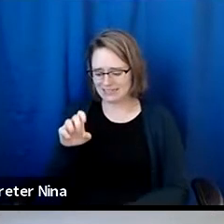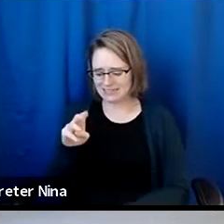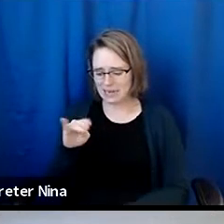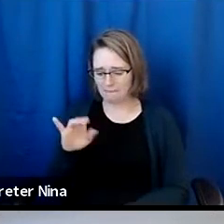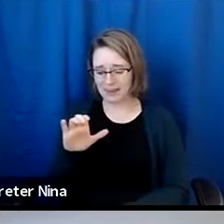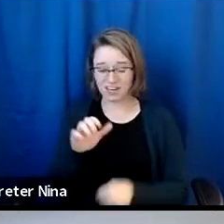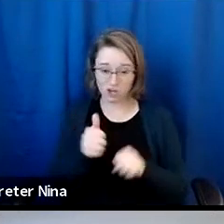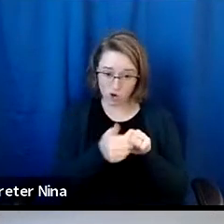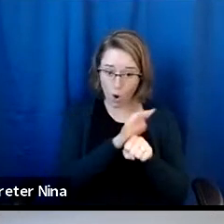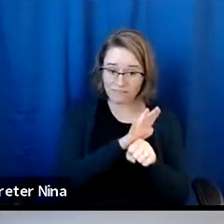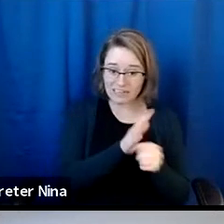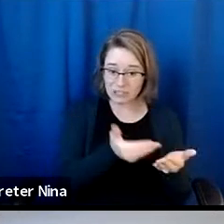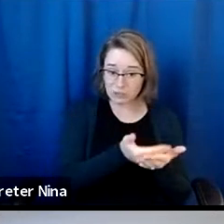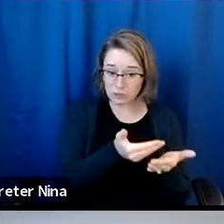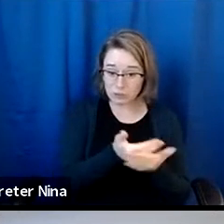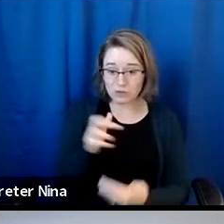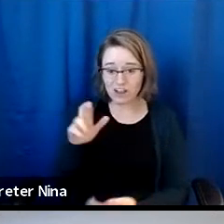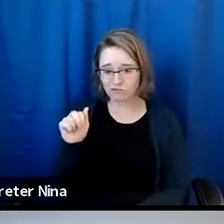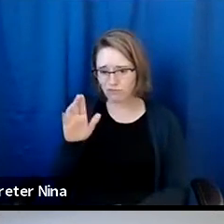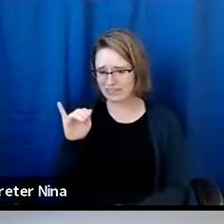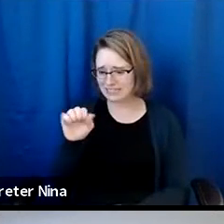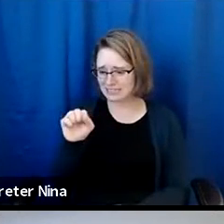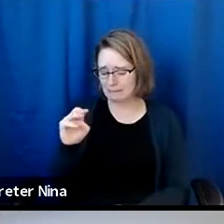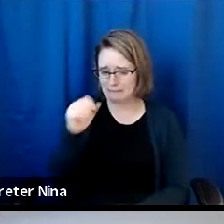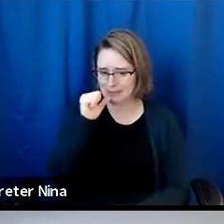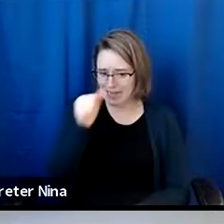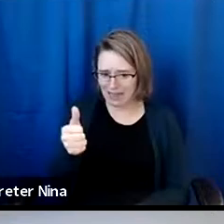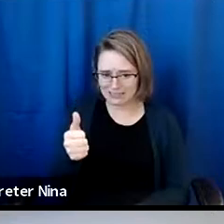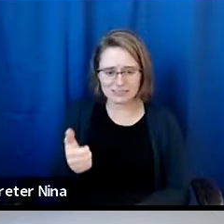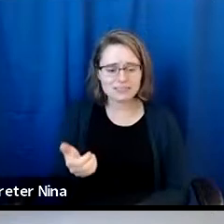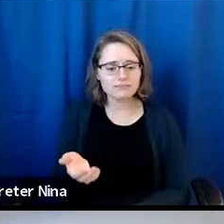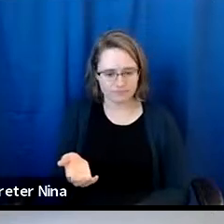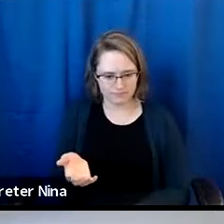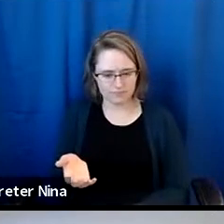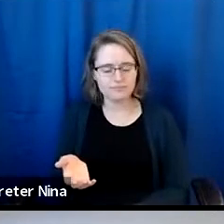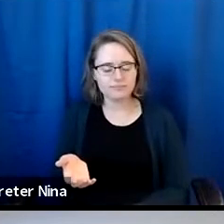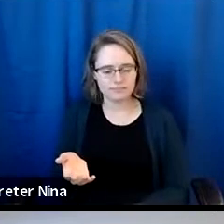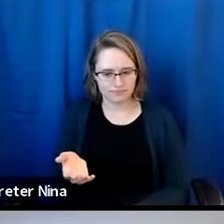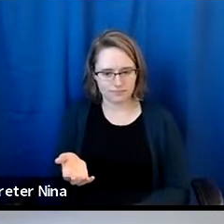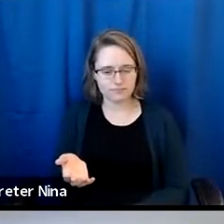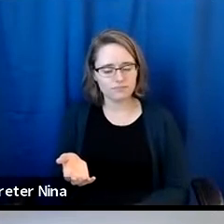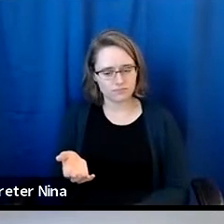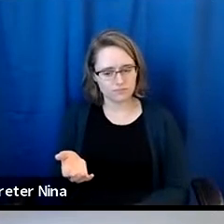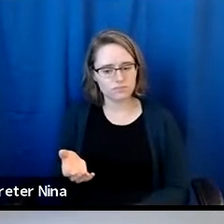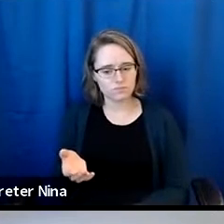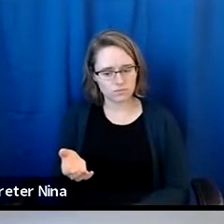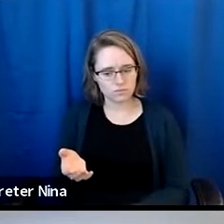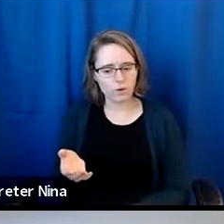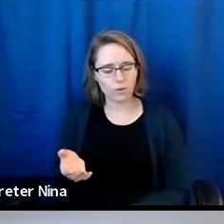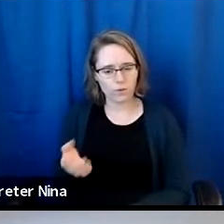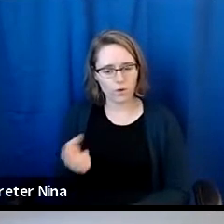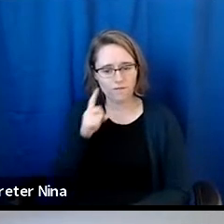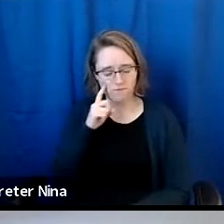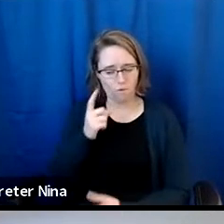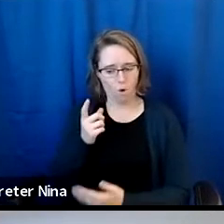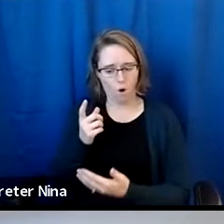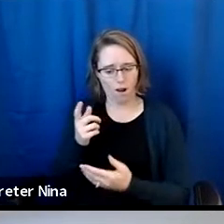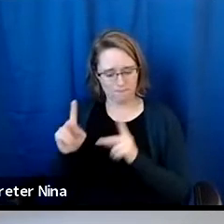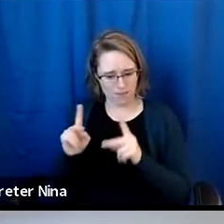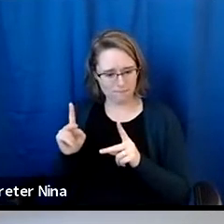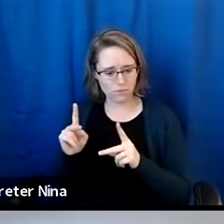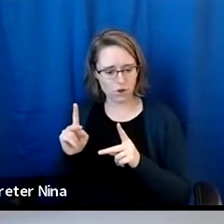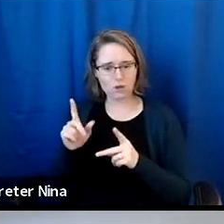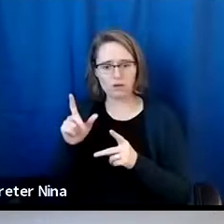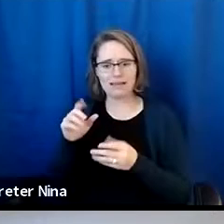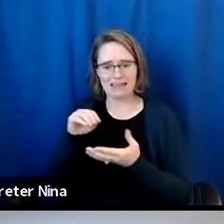COVID might be new, racism is not, right? And so I think that for those of us, people in